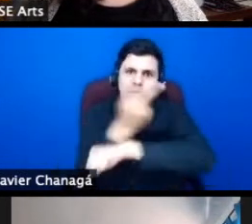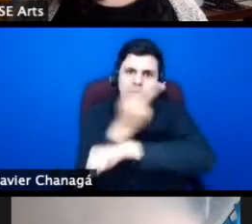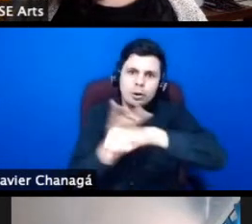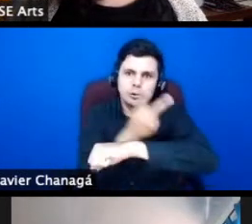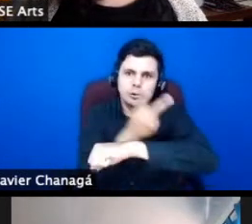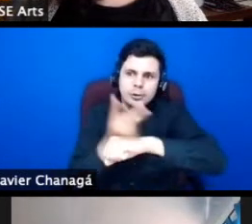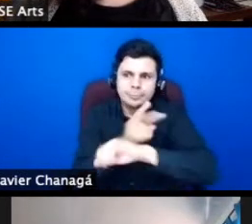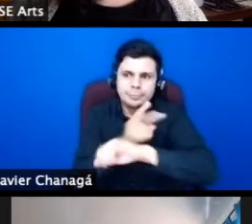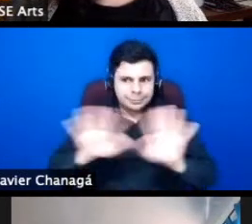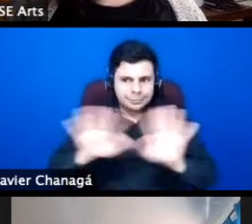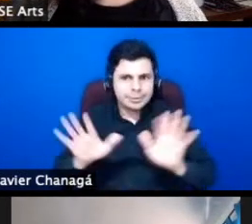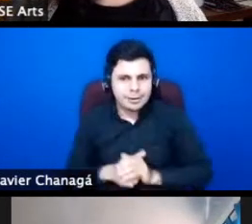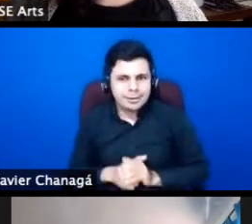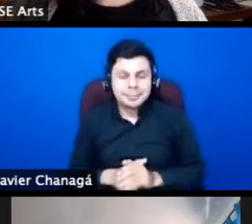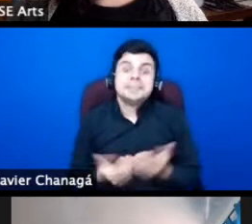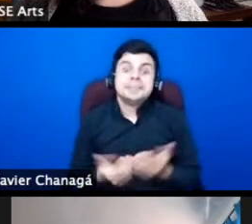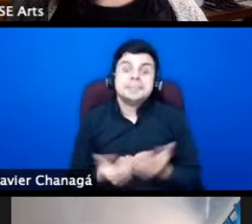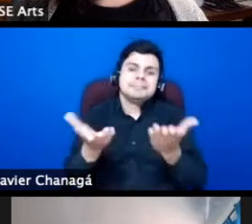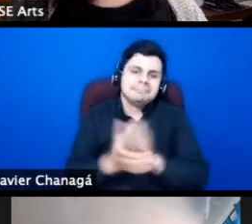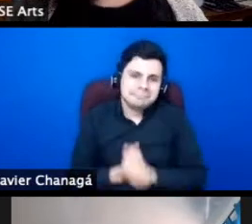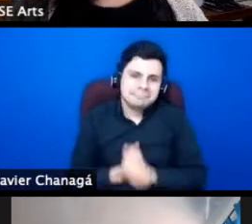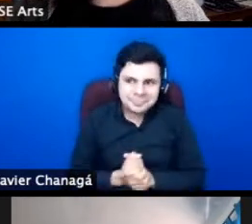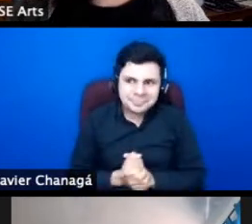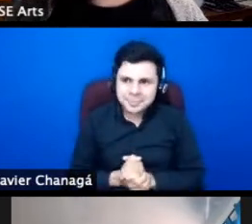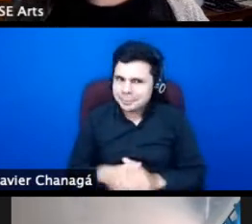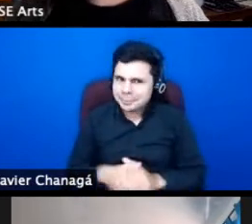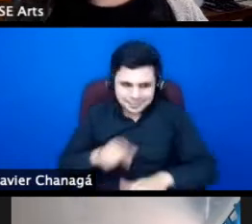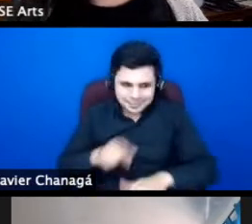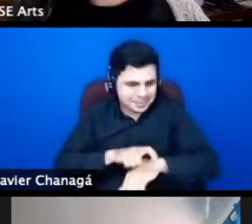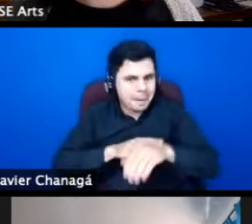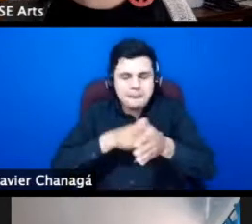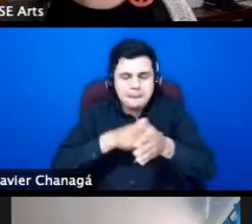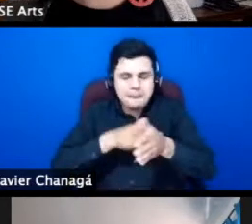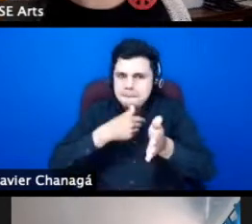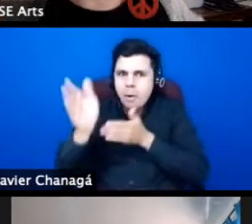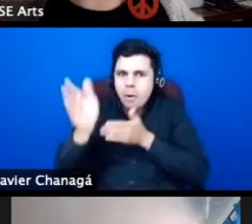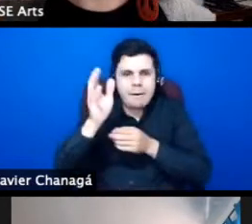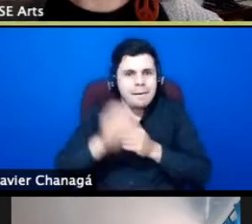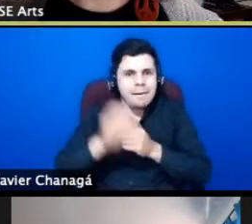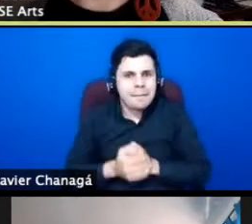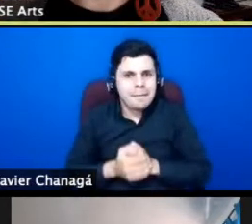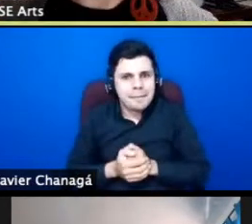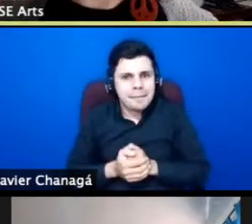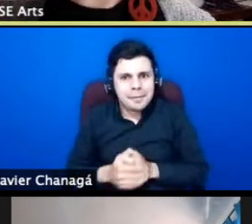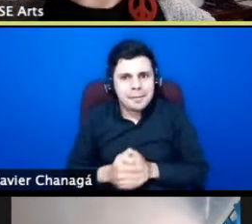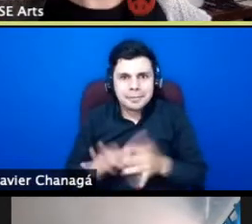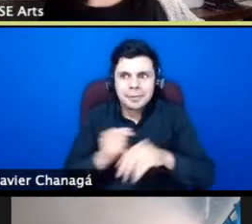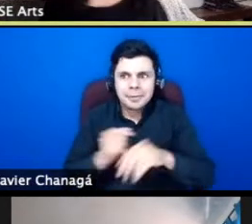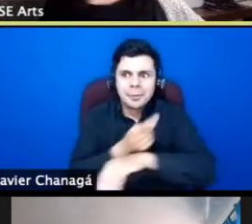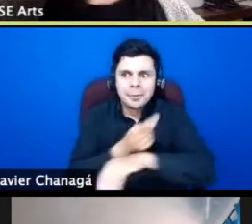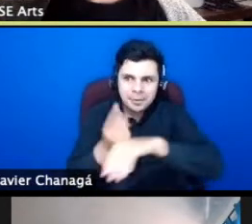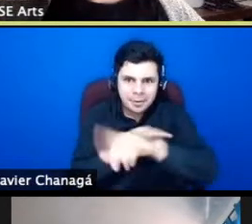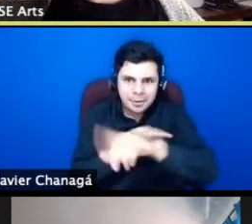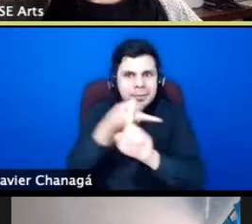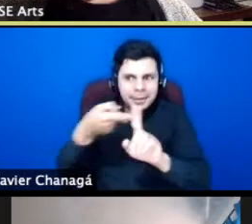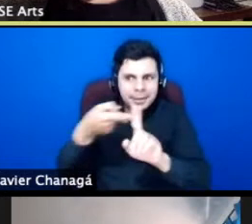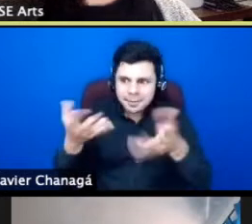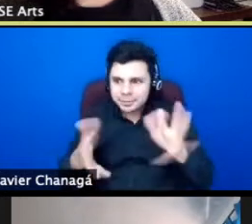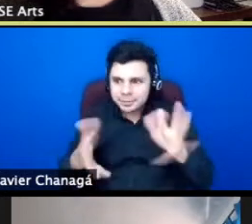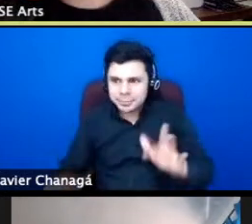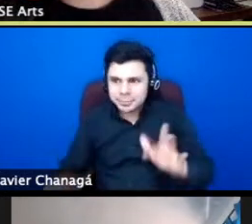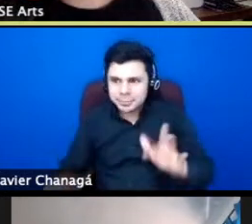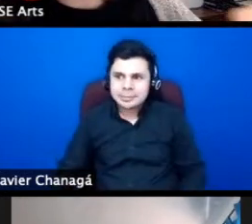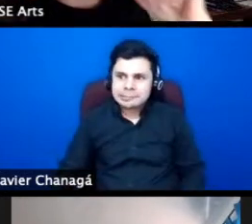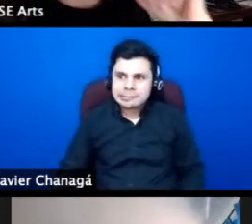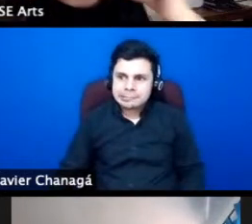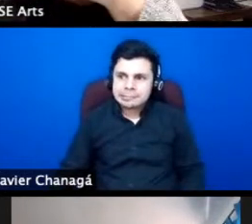Imagínense, se nos pasa el tiempo volando, pero necesitamos una hora y media. Una hora y media. Sí. necesitamos como redondear y cómo